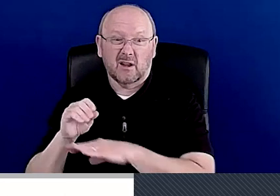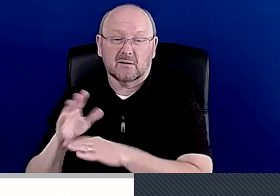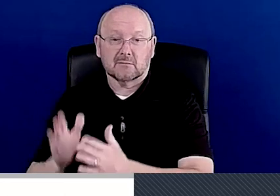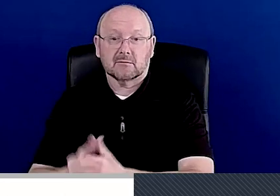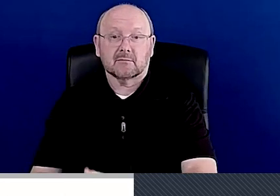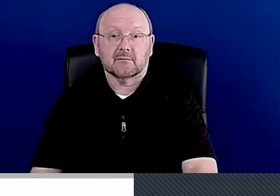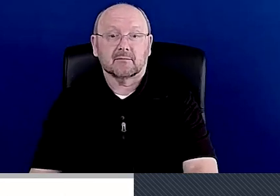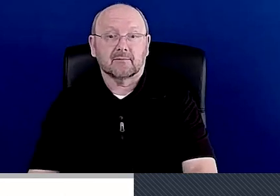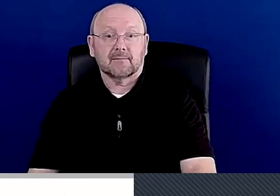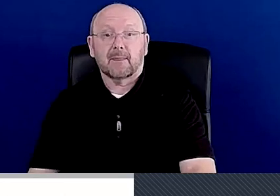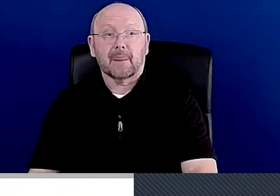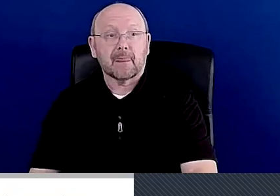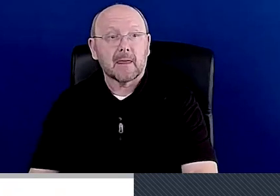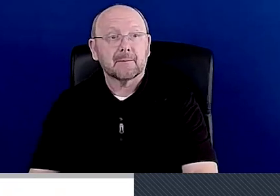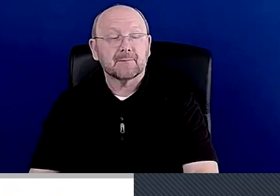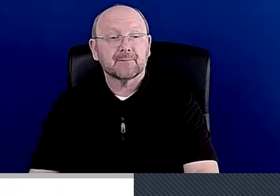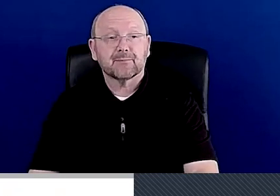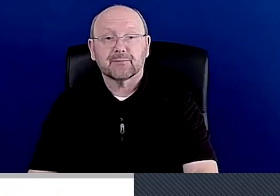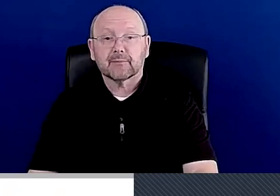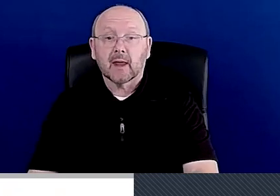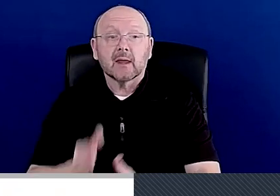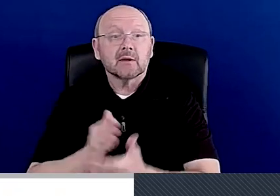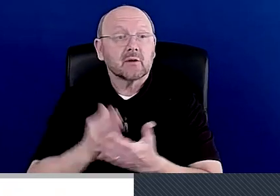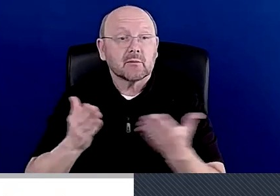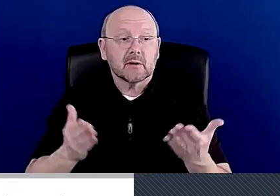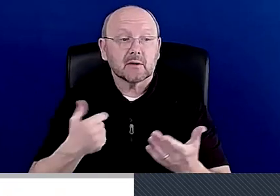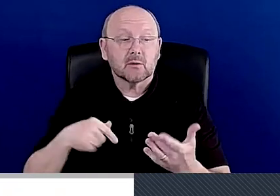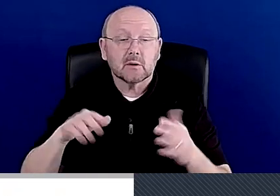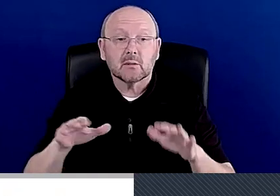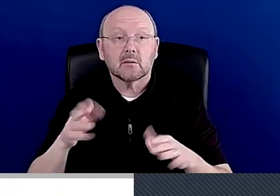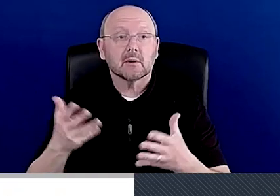Okay. What are some of the things that we do?